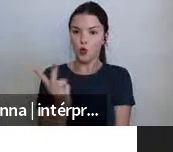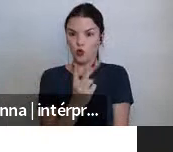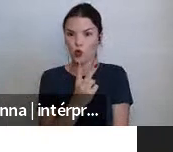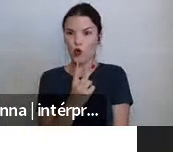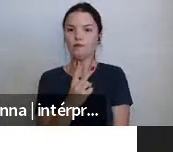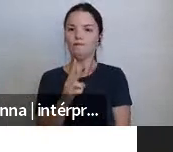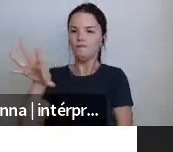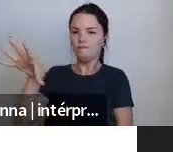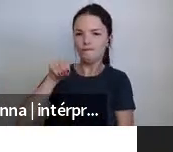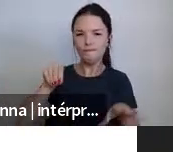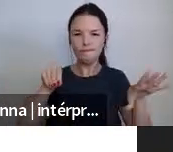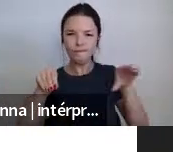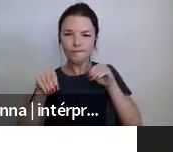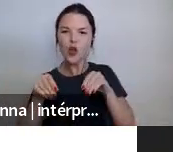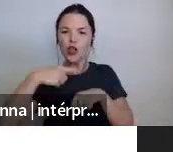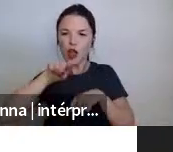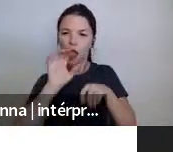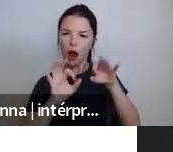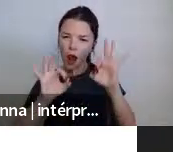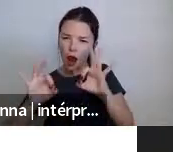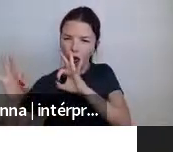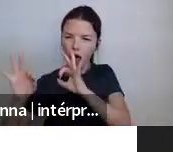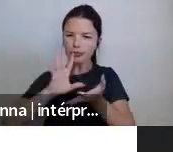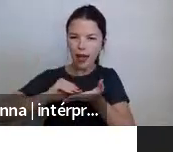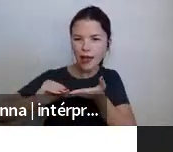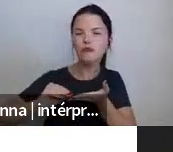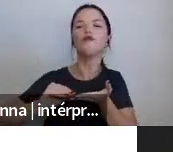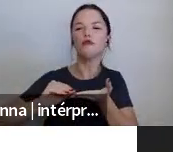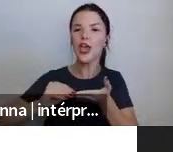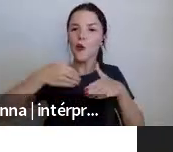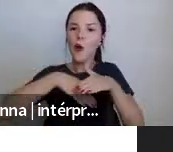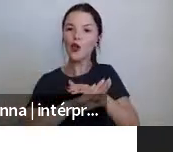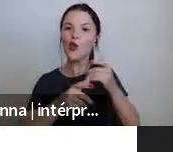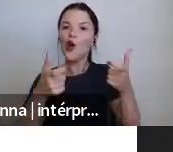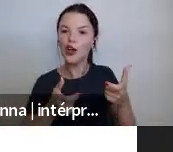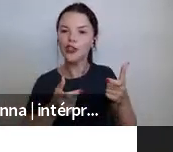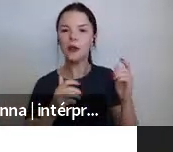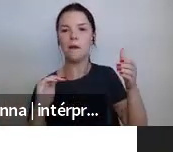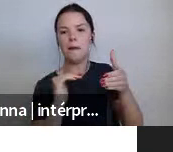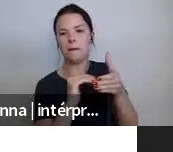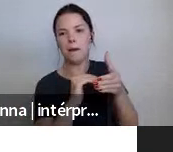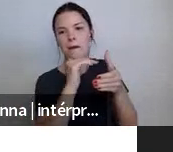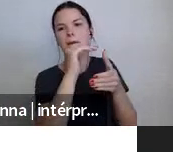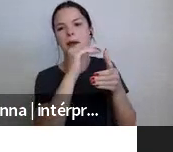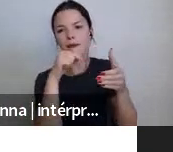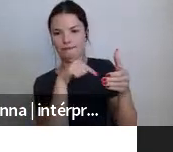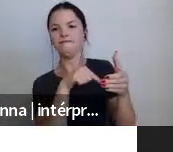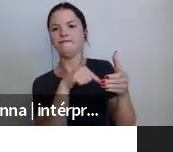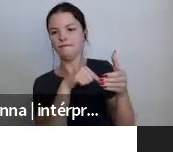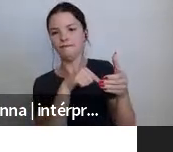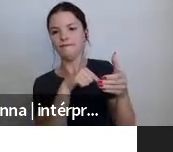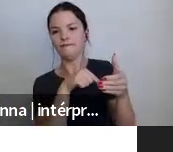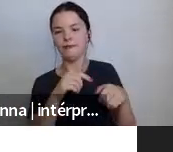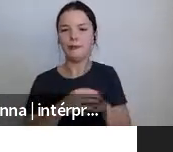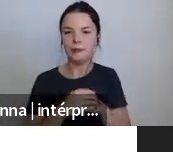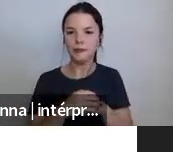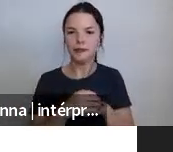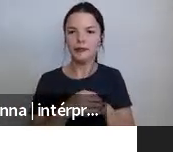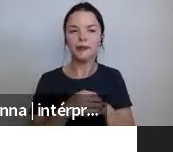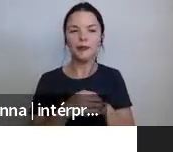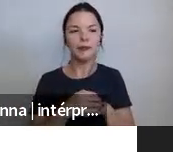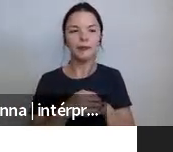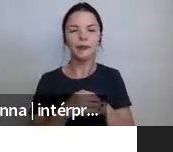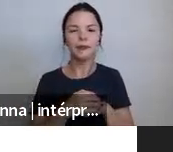that classification, that information in a data set created in Microsoft Office Access.